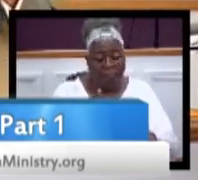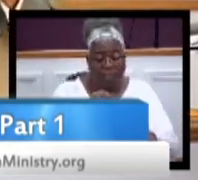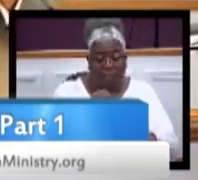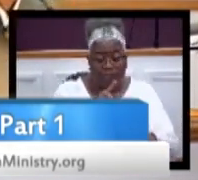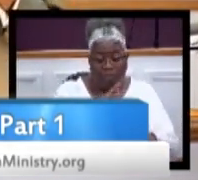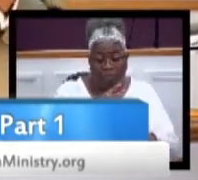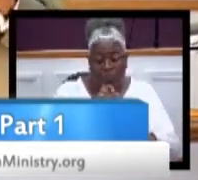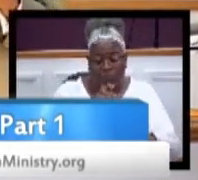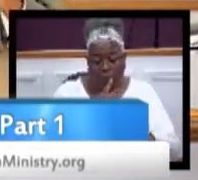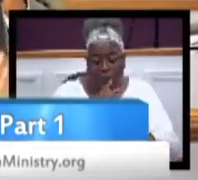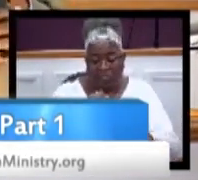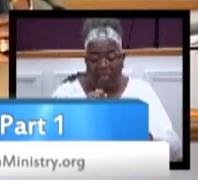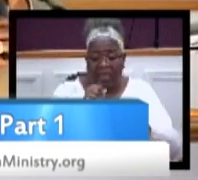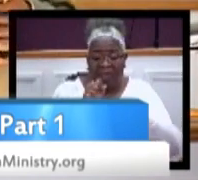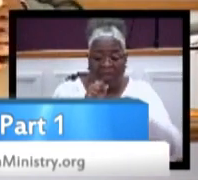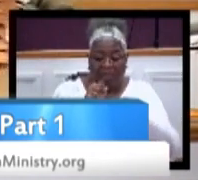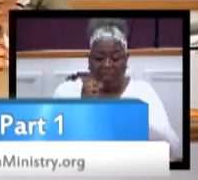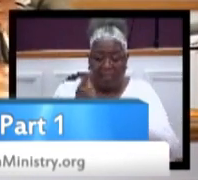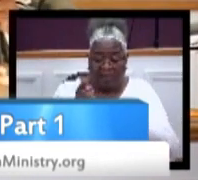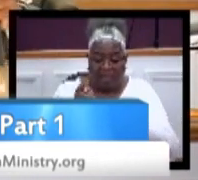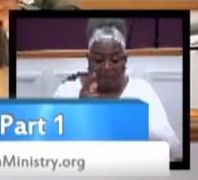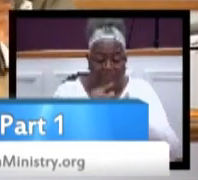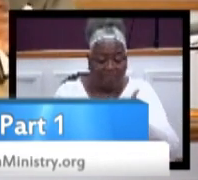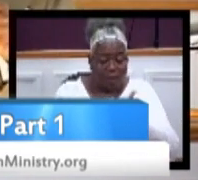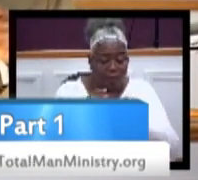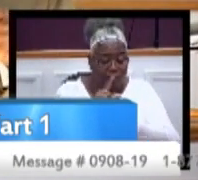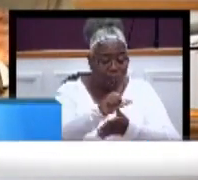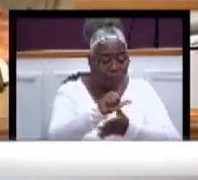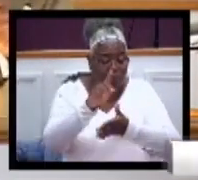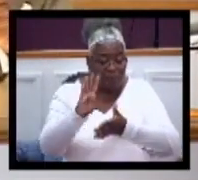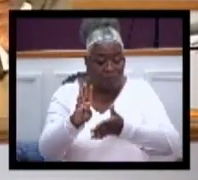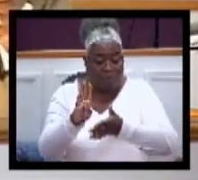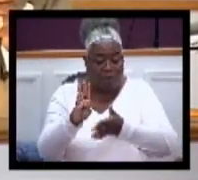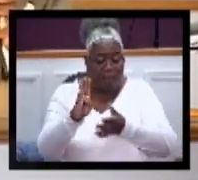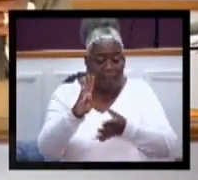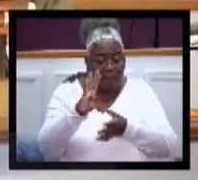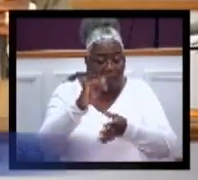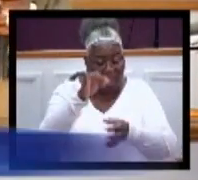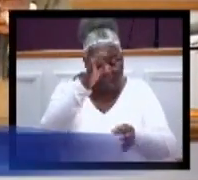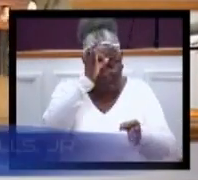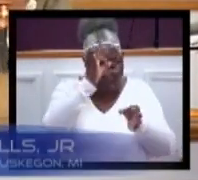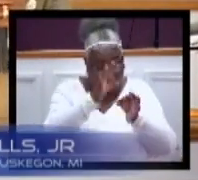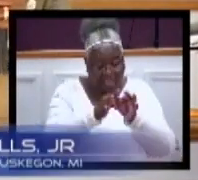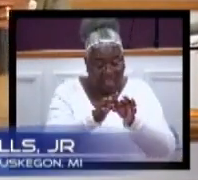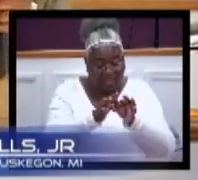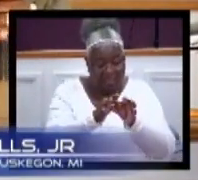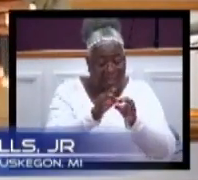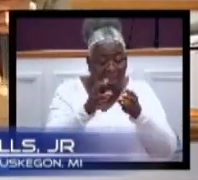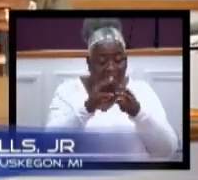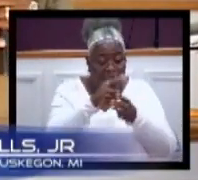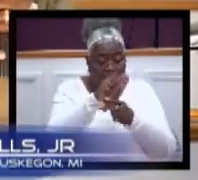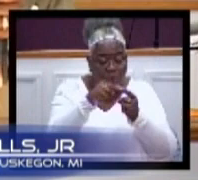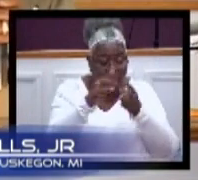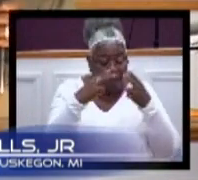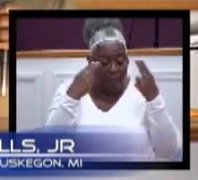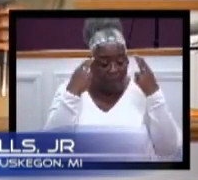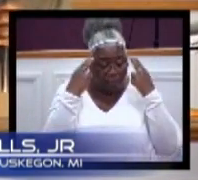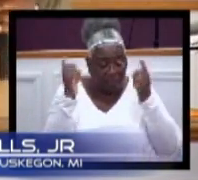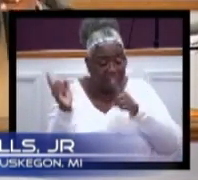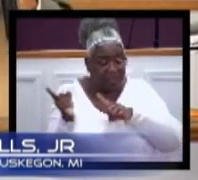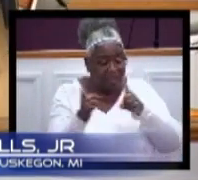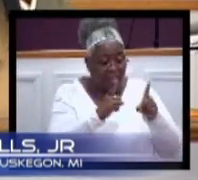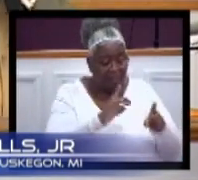verse 24 says these words, by faith Moses, when he was come to